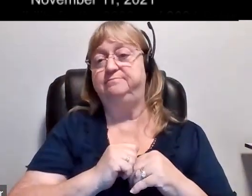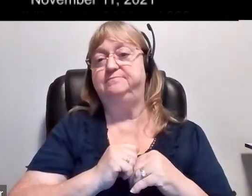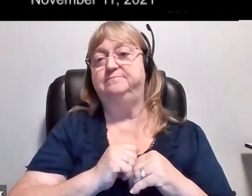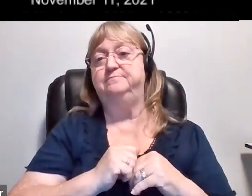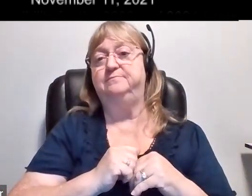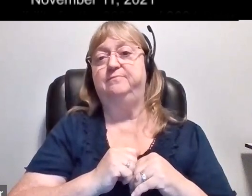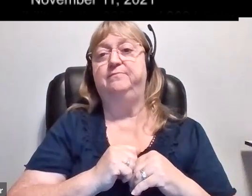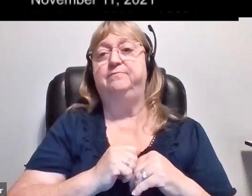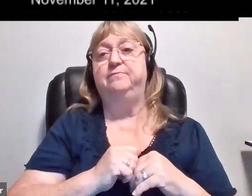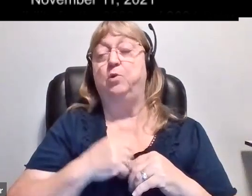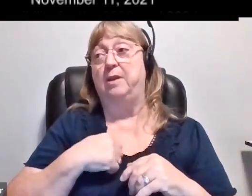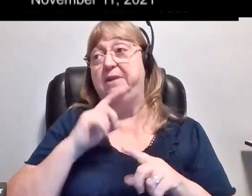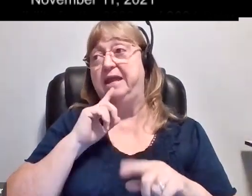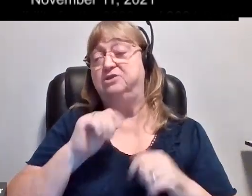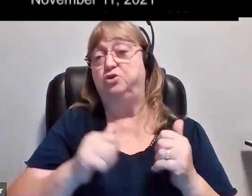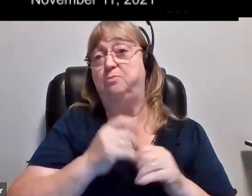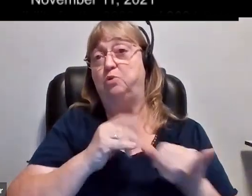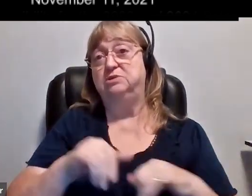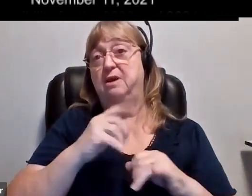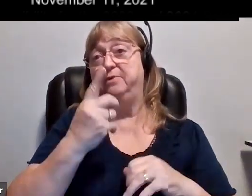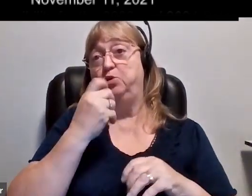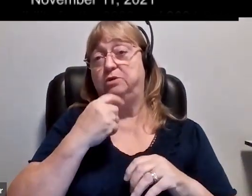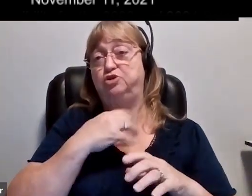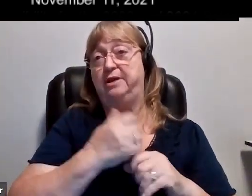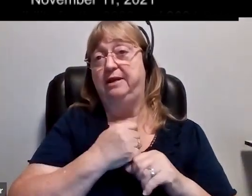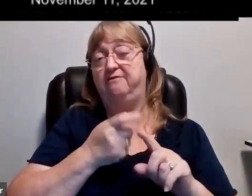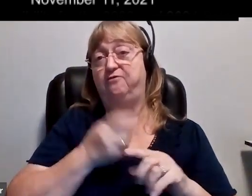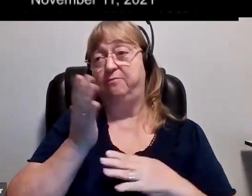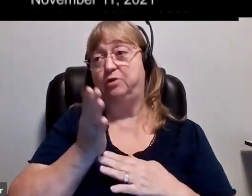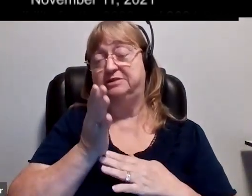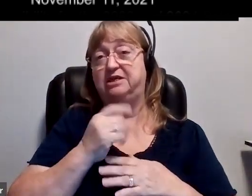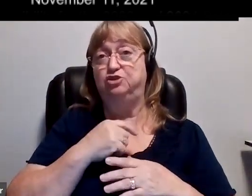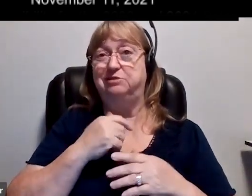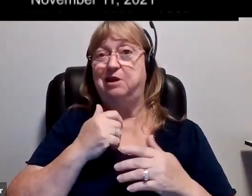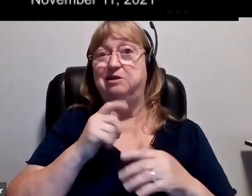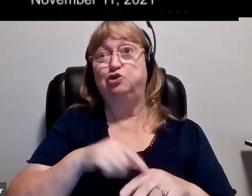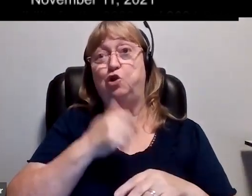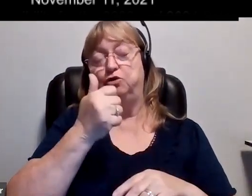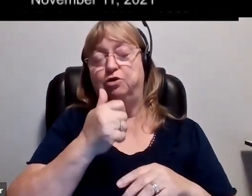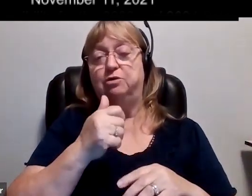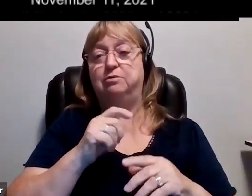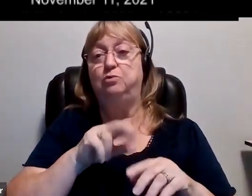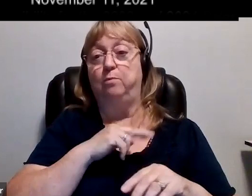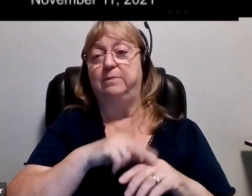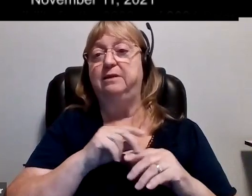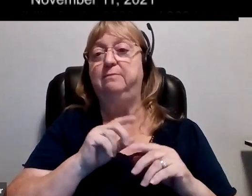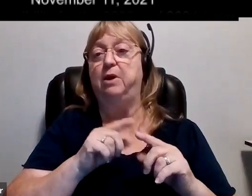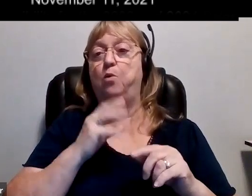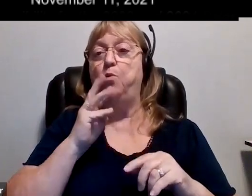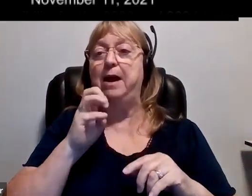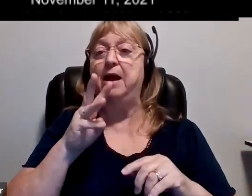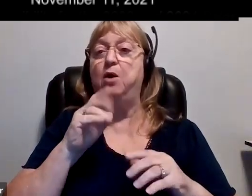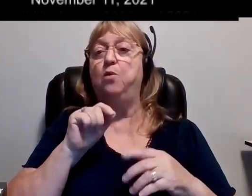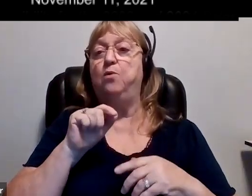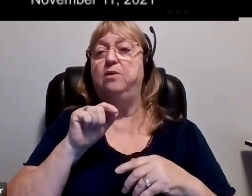answer the most common question I get in presentations like this, and they're usually quite a bit longer, by the way. But wow,